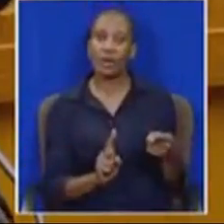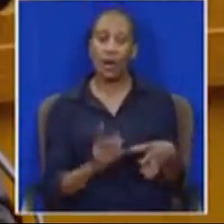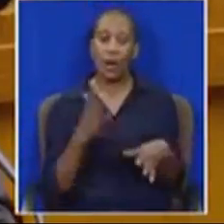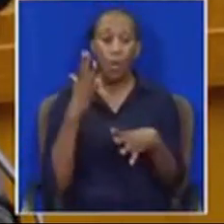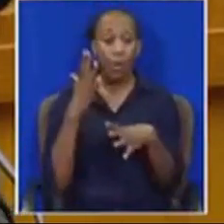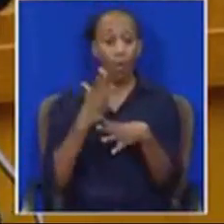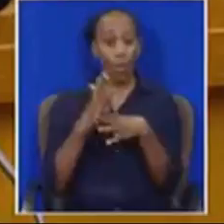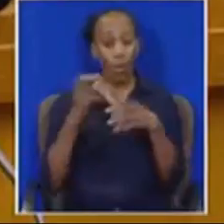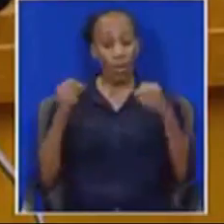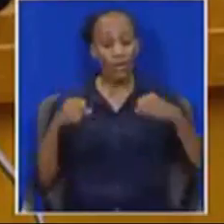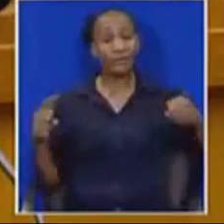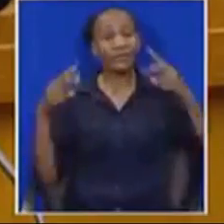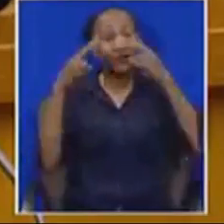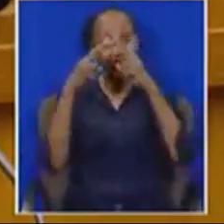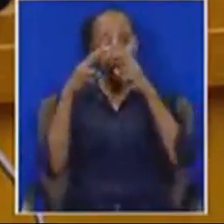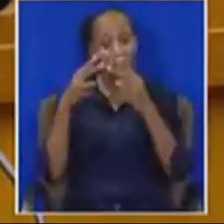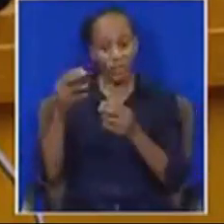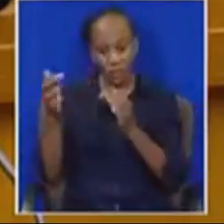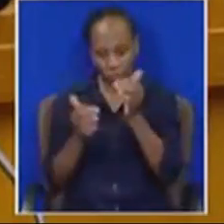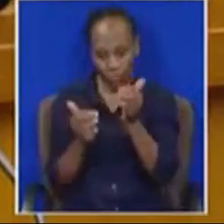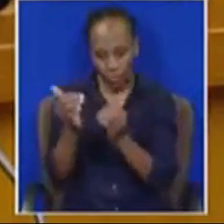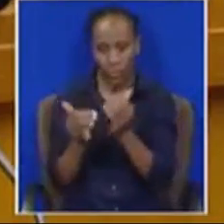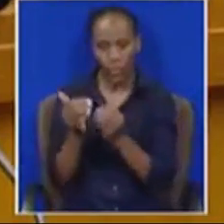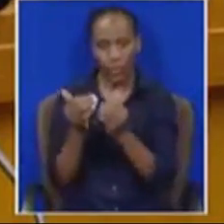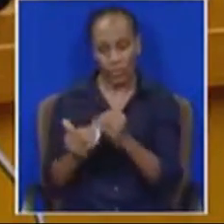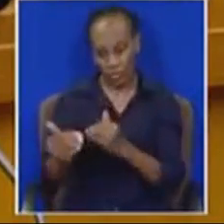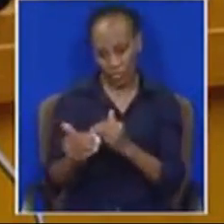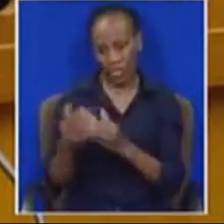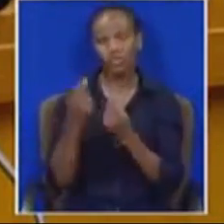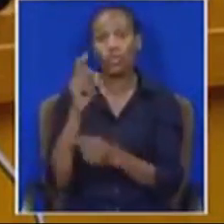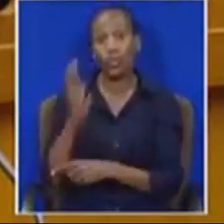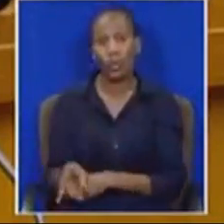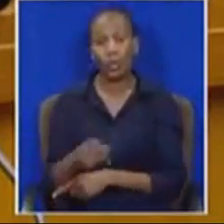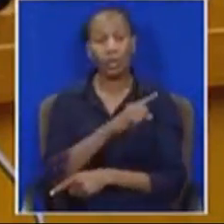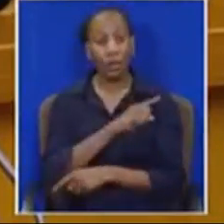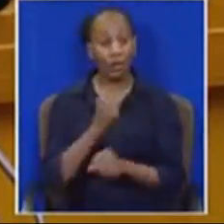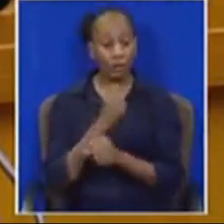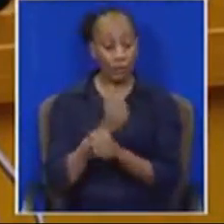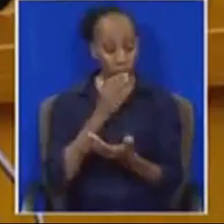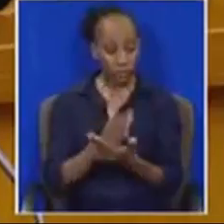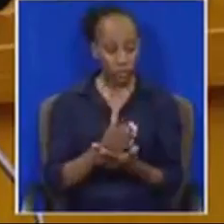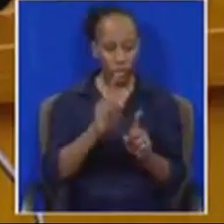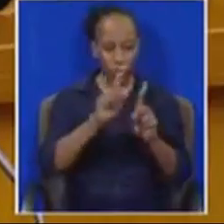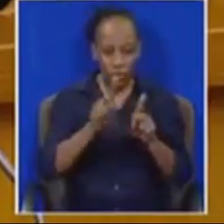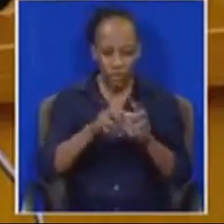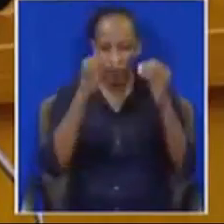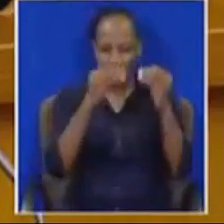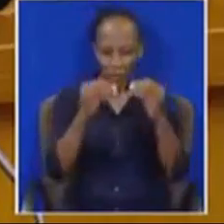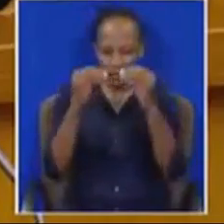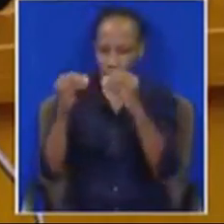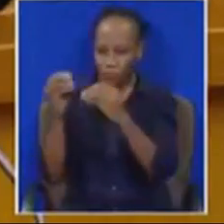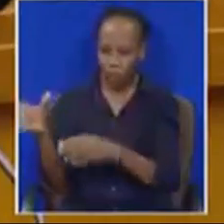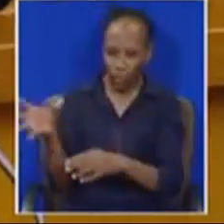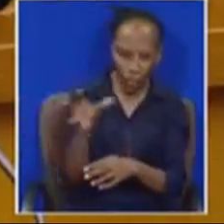summit within the next few months to align the efforts of every sector and every stakeholder behind